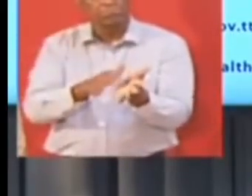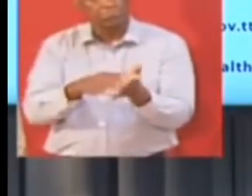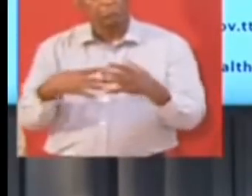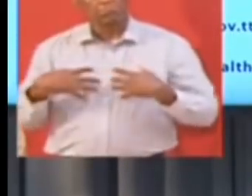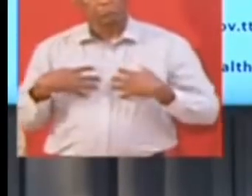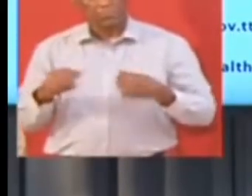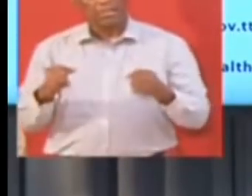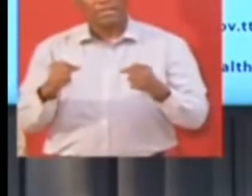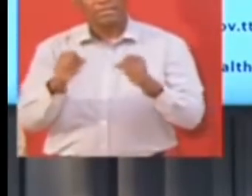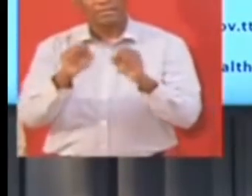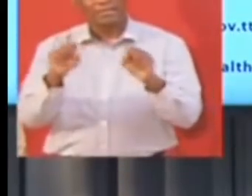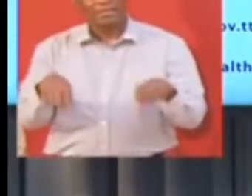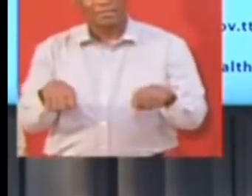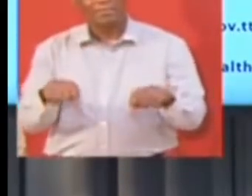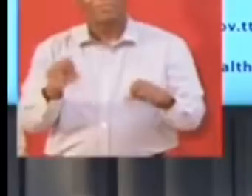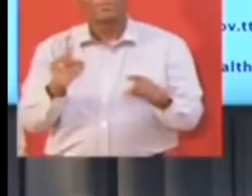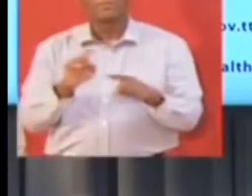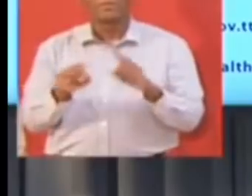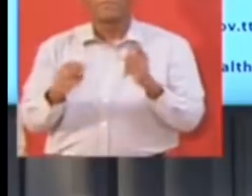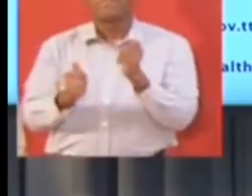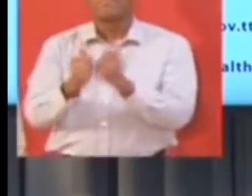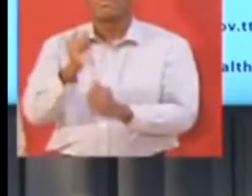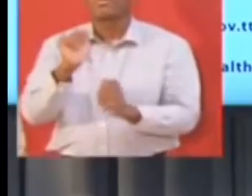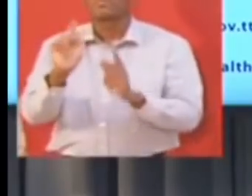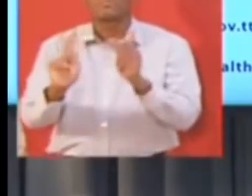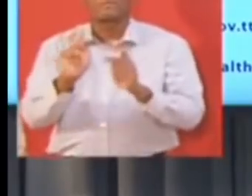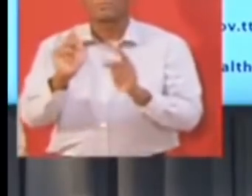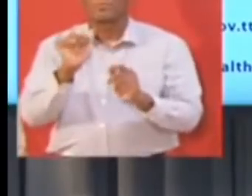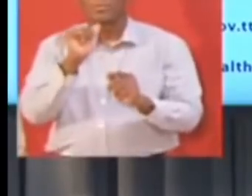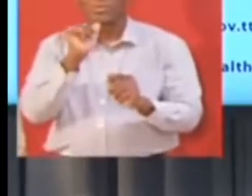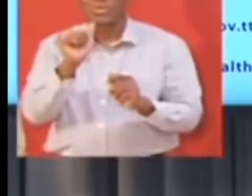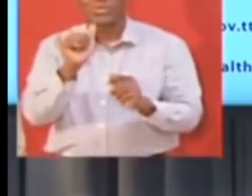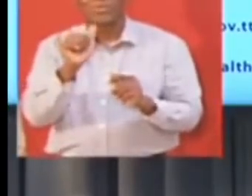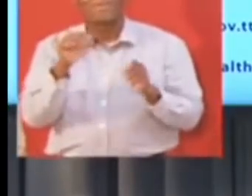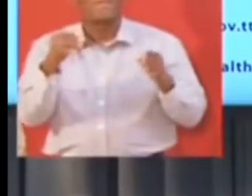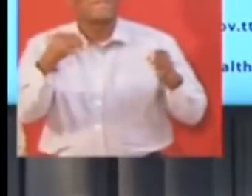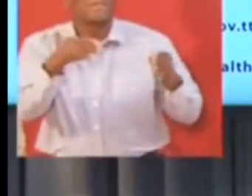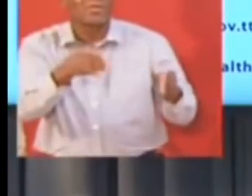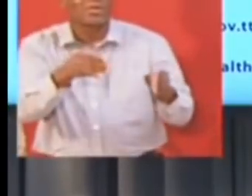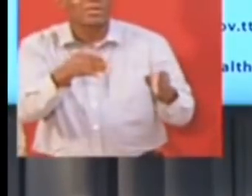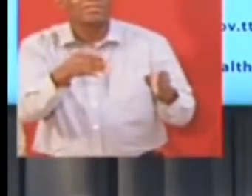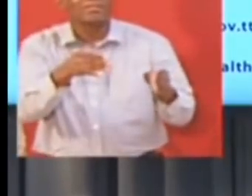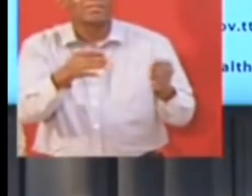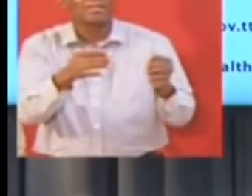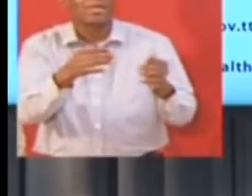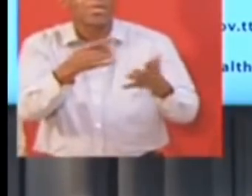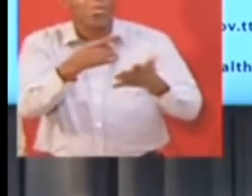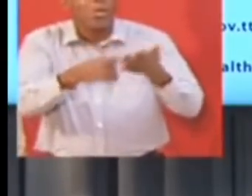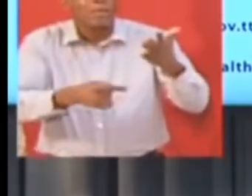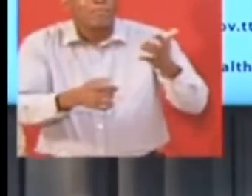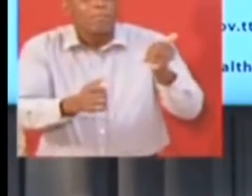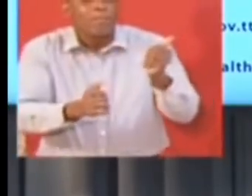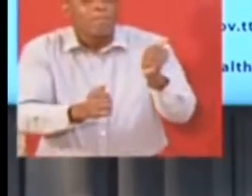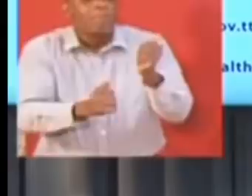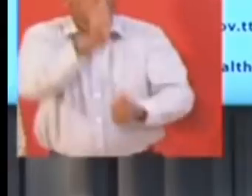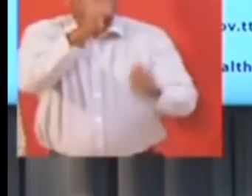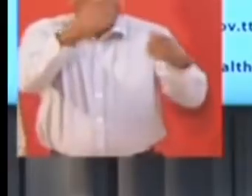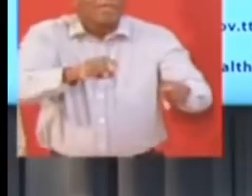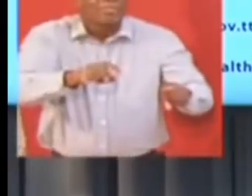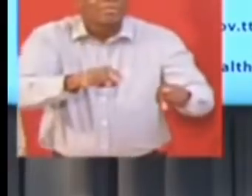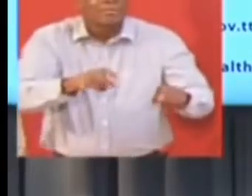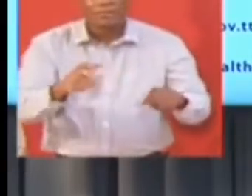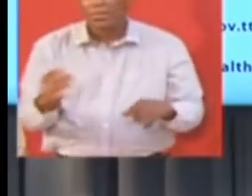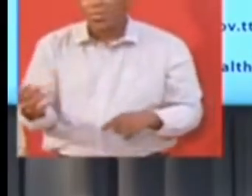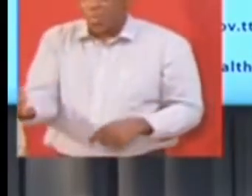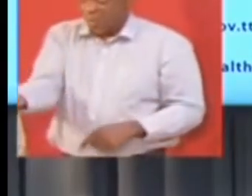is always the one thing that goes wrong. But that is how patient confidentiality works. It's a one-way